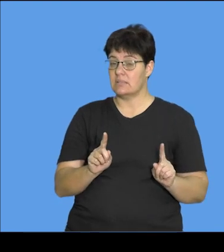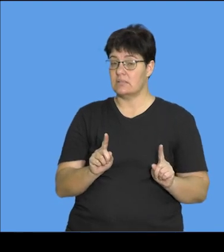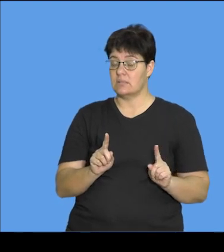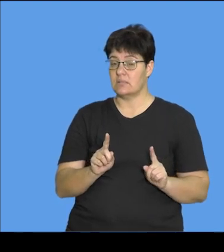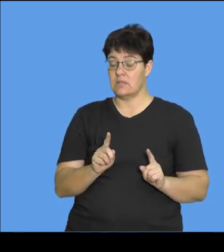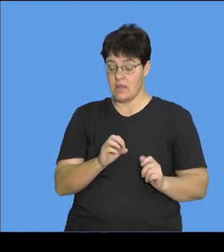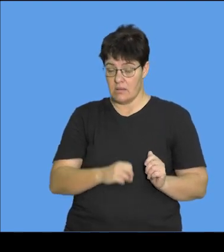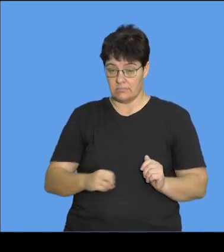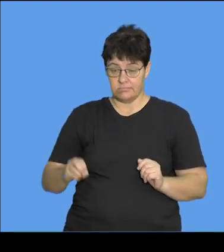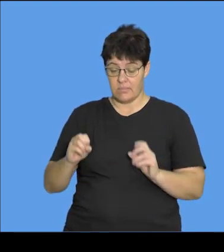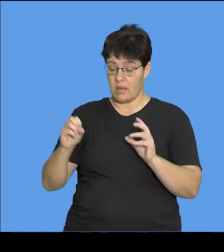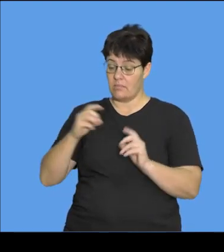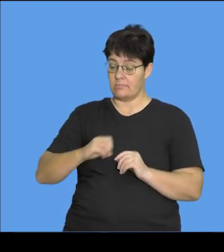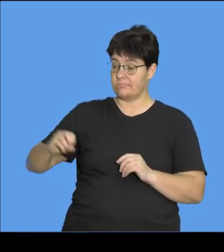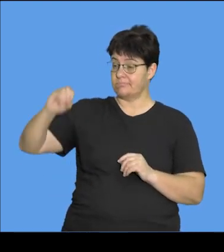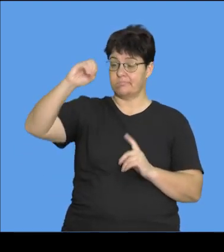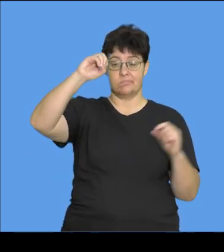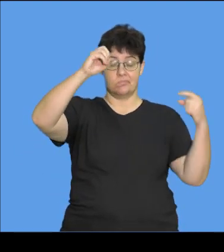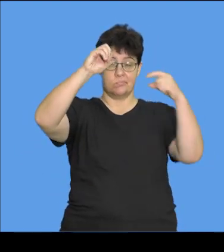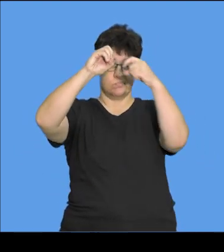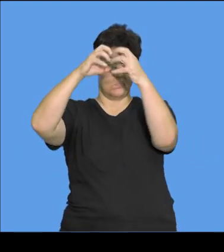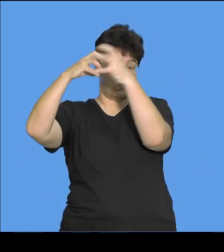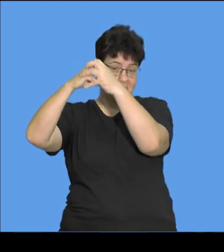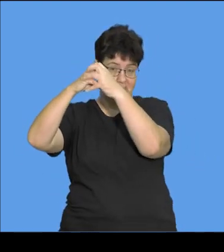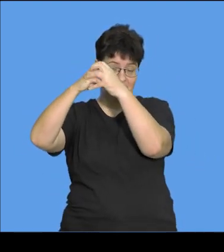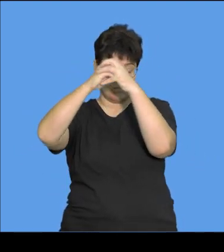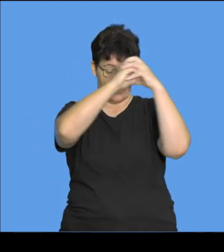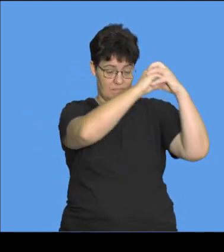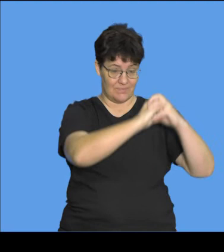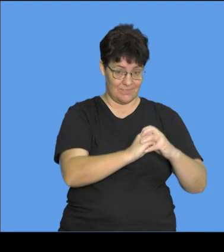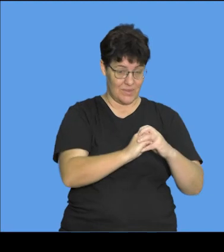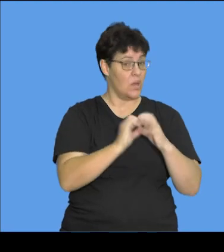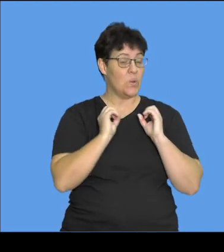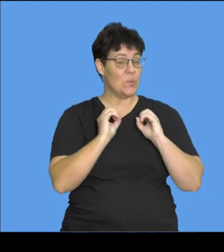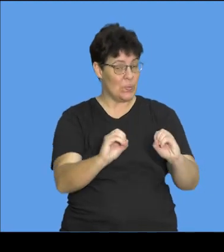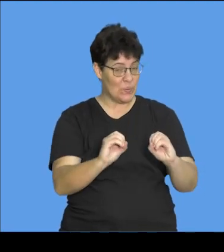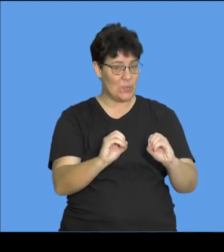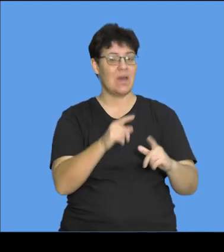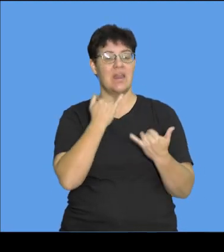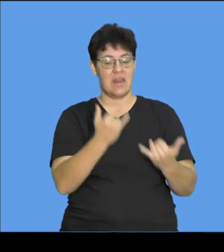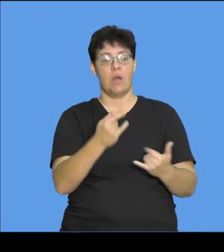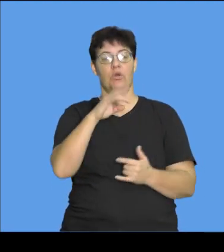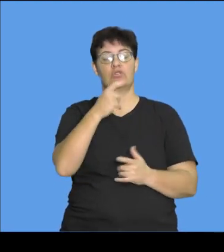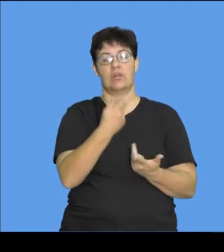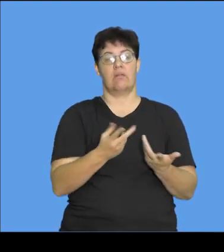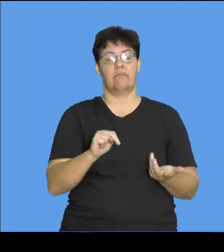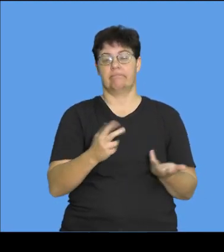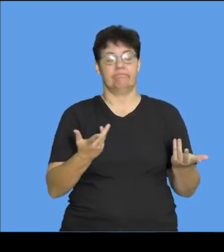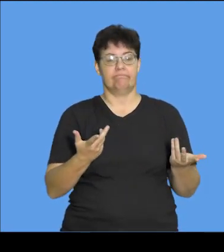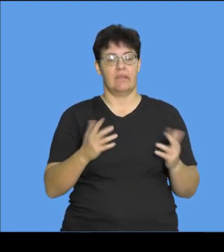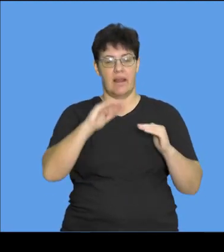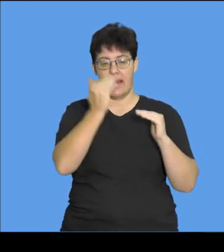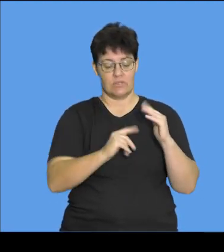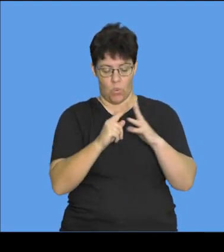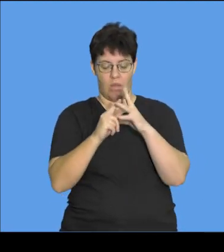place, we will find that the level of progesterone decreases because the corpus luteum has degenerated. When